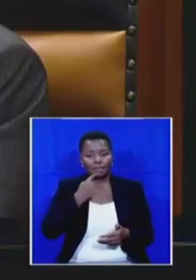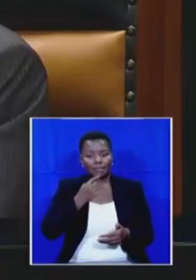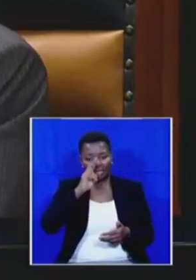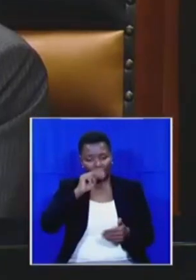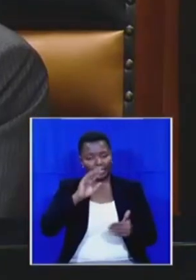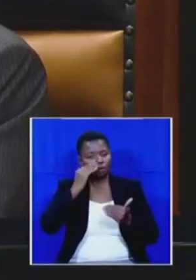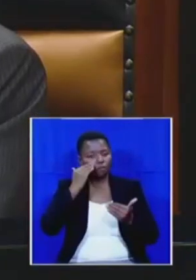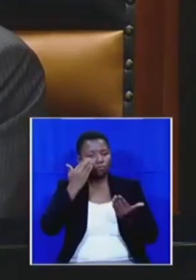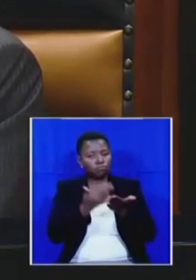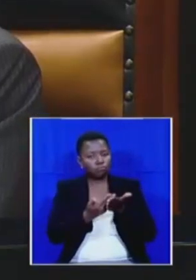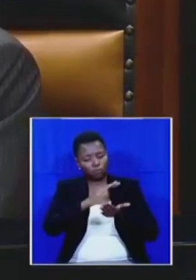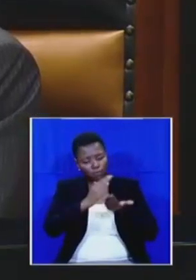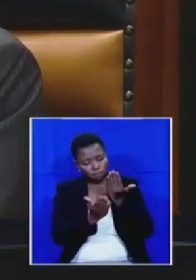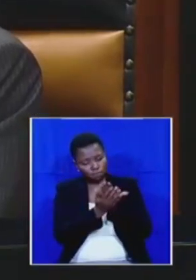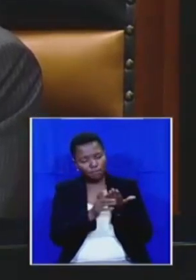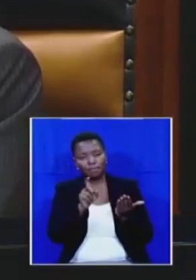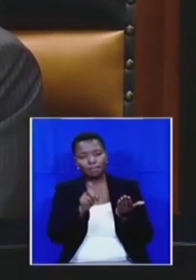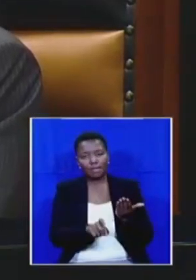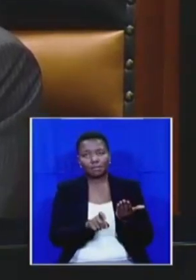a substantive motion.